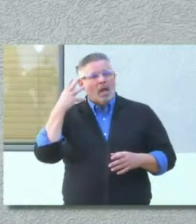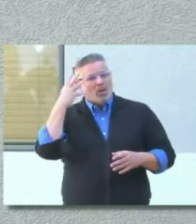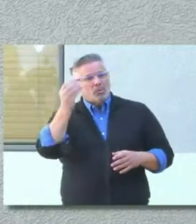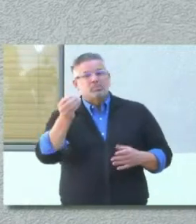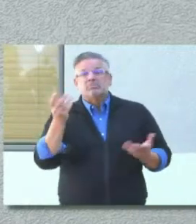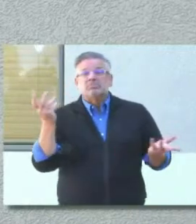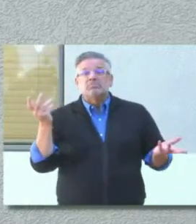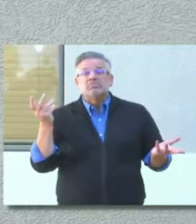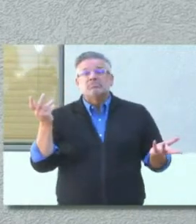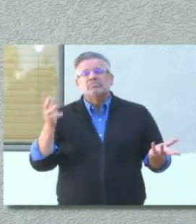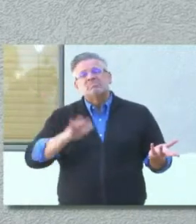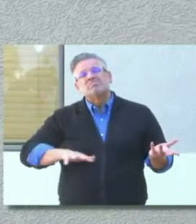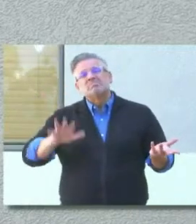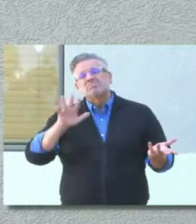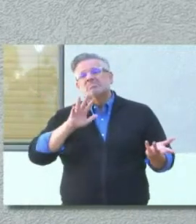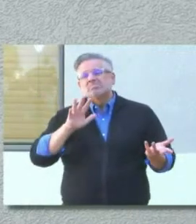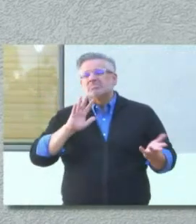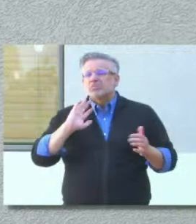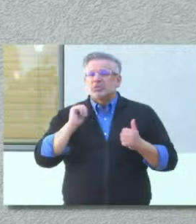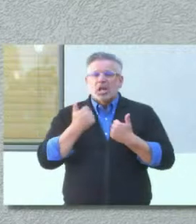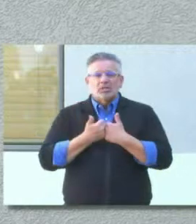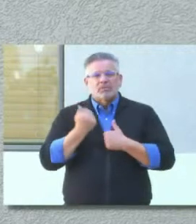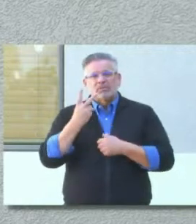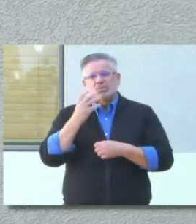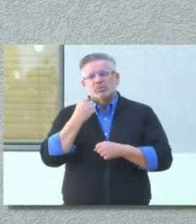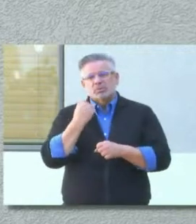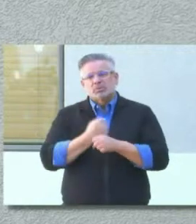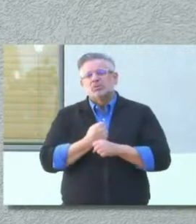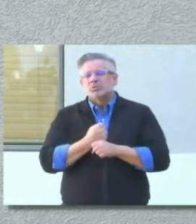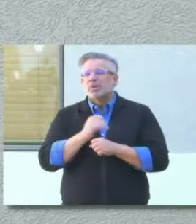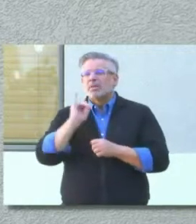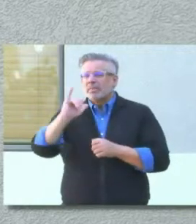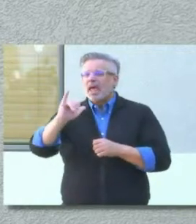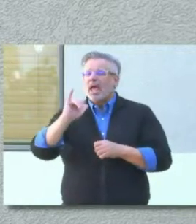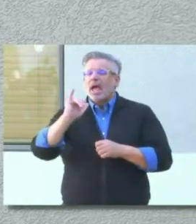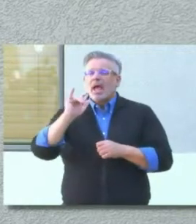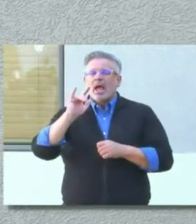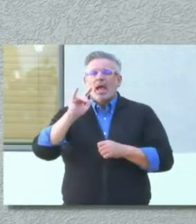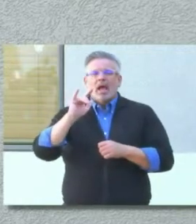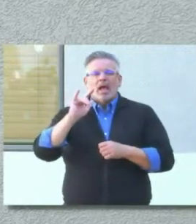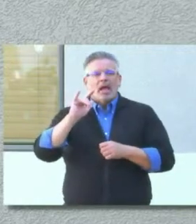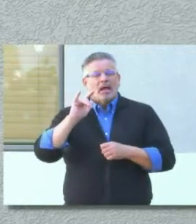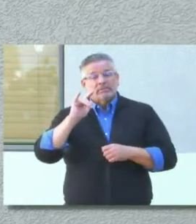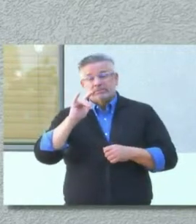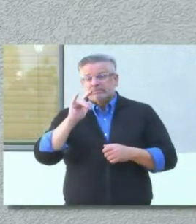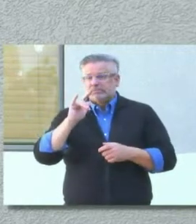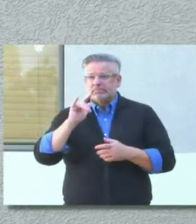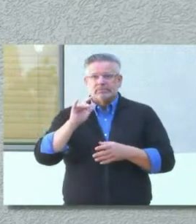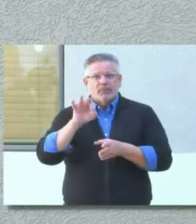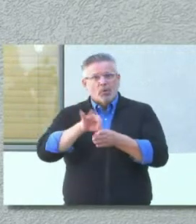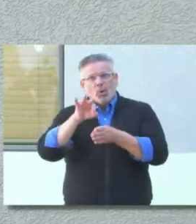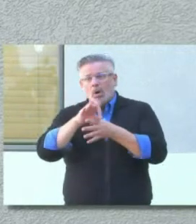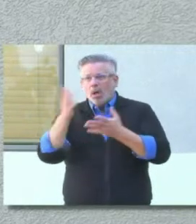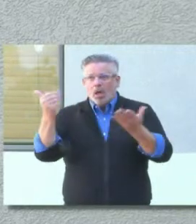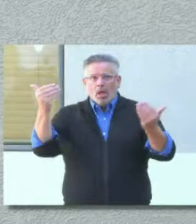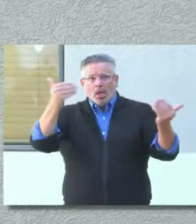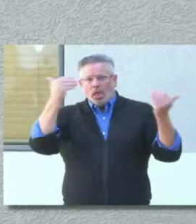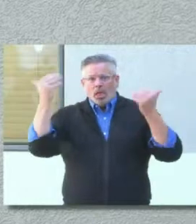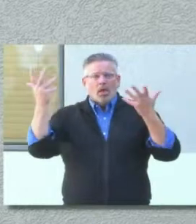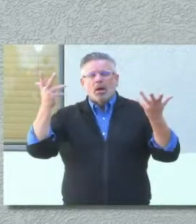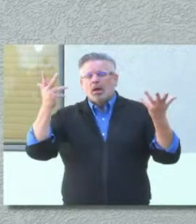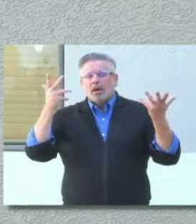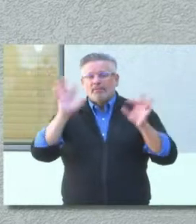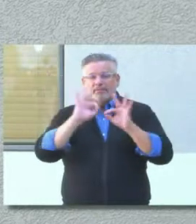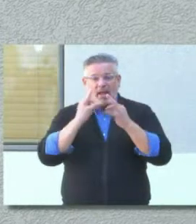And after, challenging and grueling few years on the campaign trail, feeling I'm on the treadmill, and having